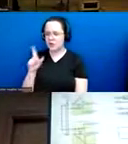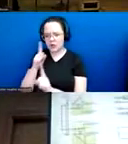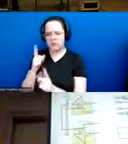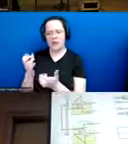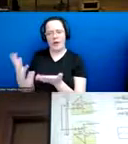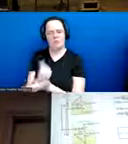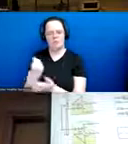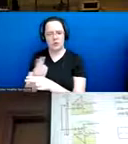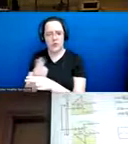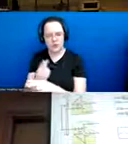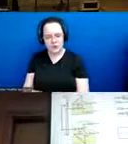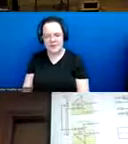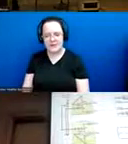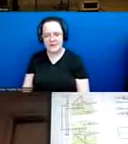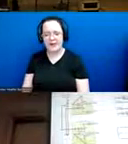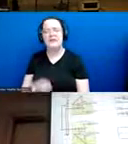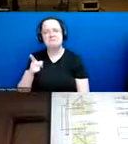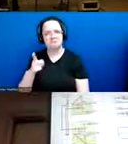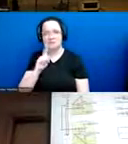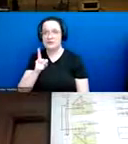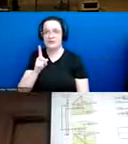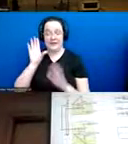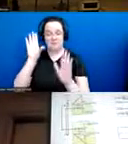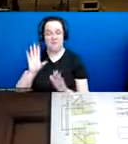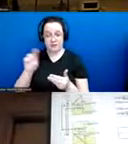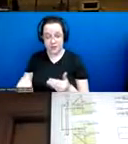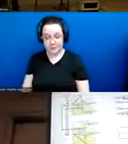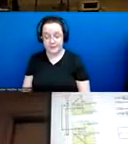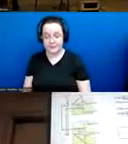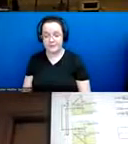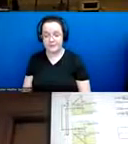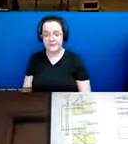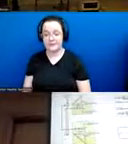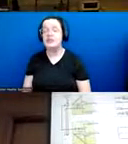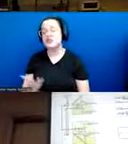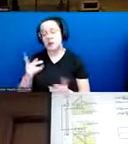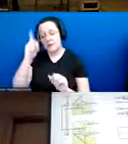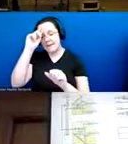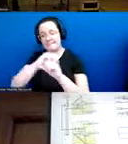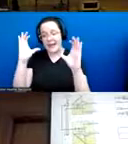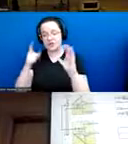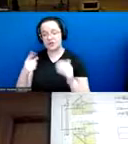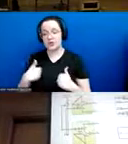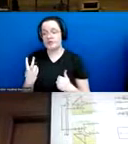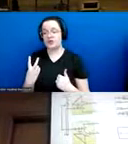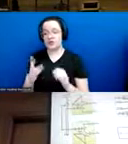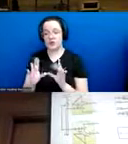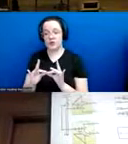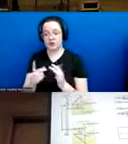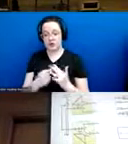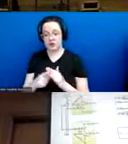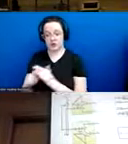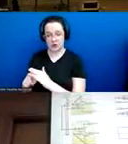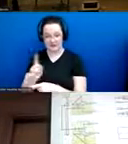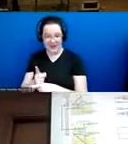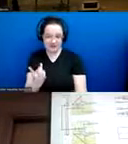a very wonderful result. Imagine that you have two entangled sources, right? So two Bell